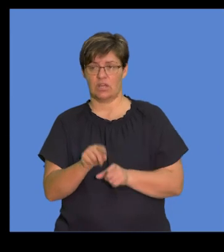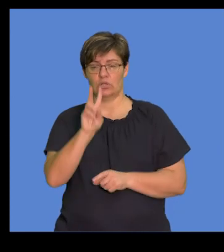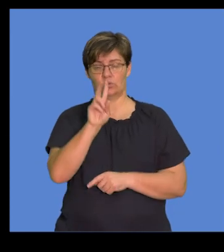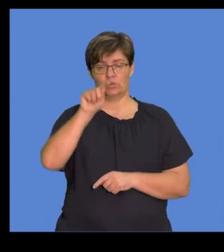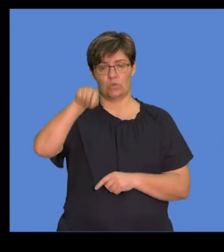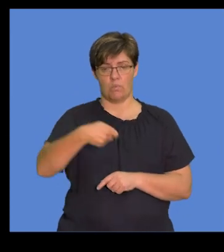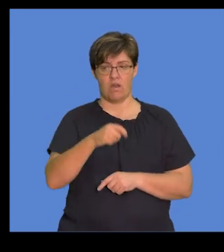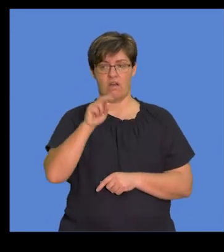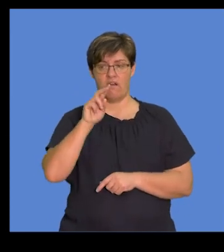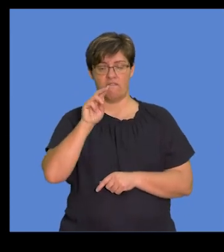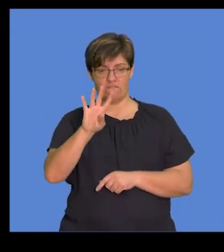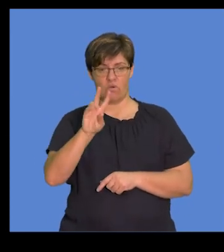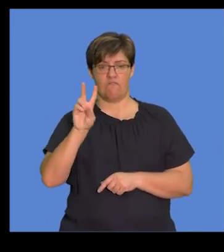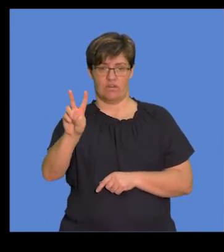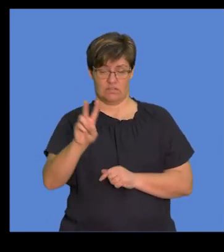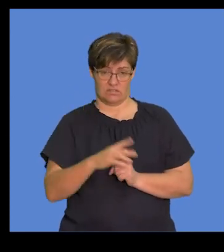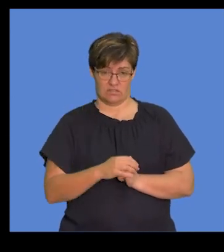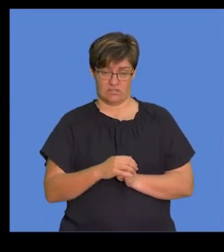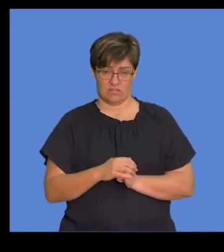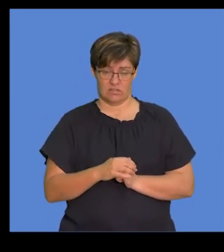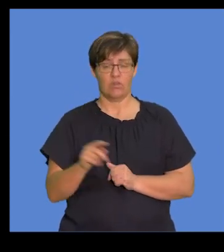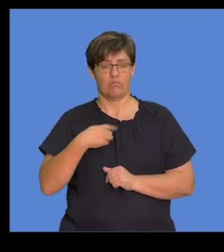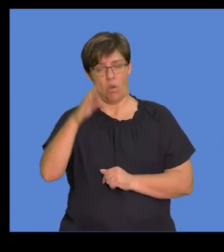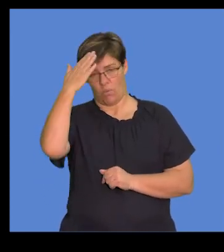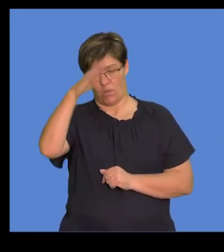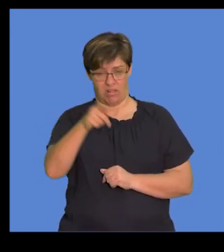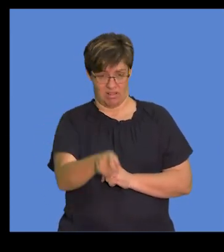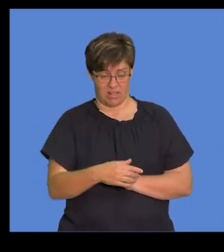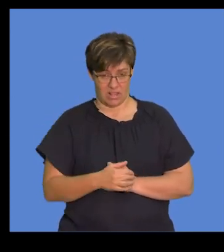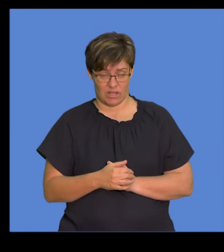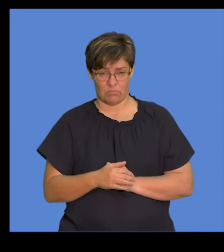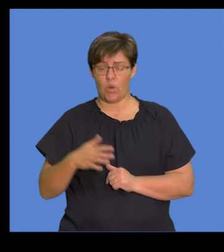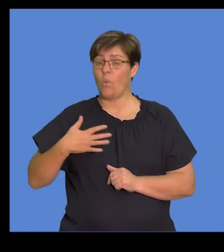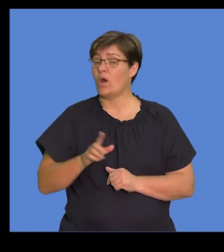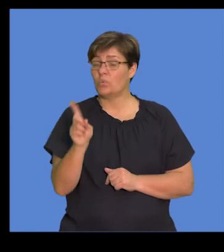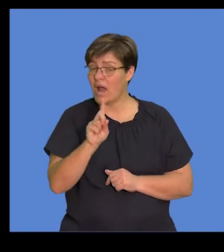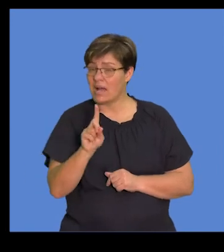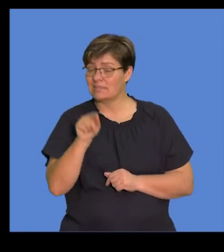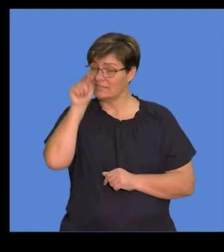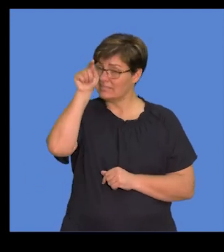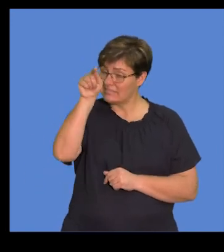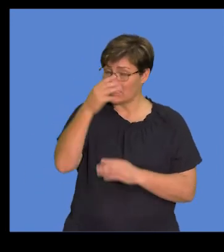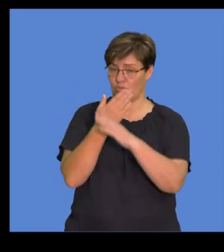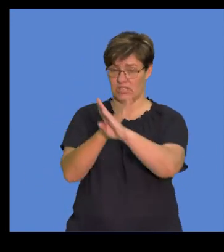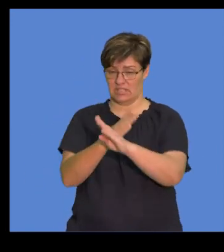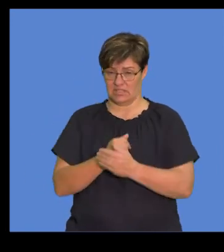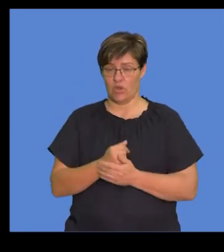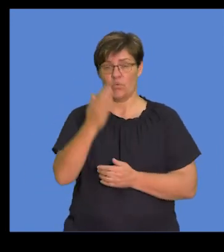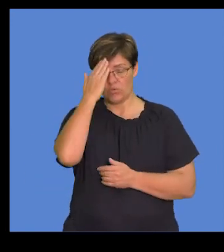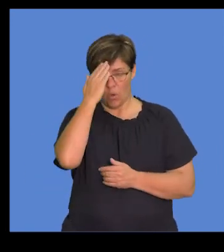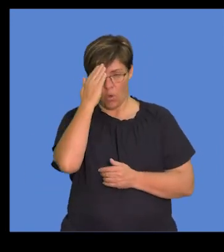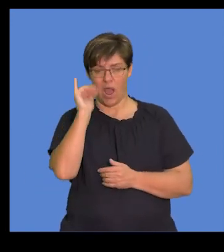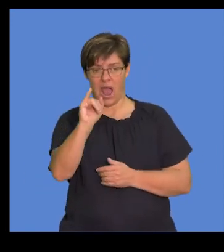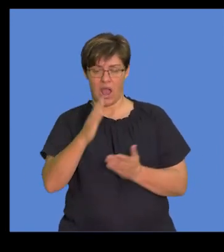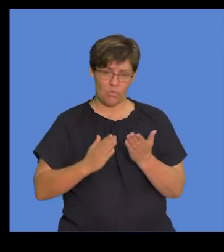will actually be 2,4 volts, right? So that's what we know already. But we want to calculate the